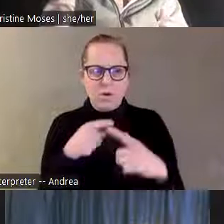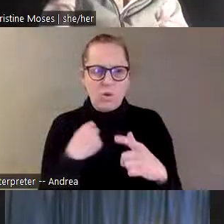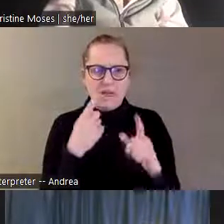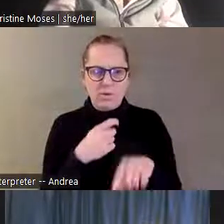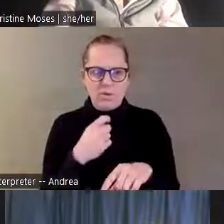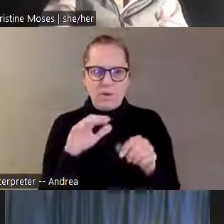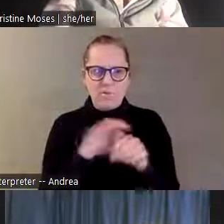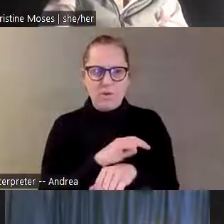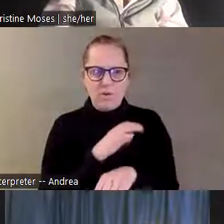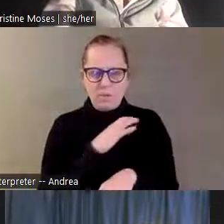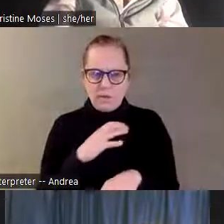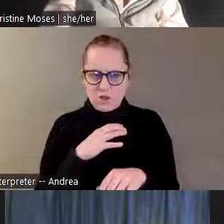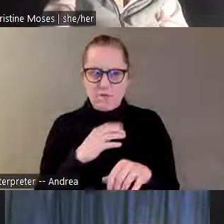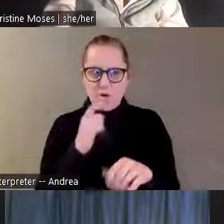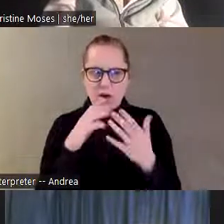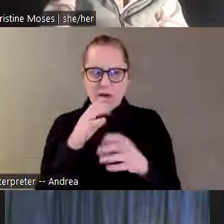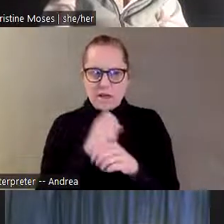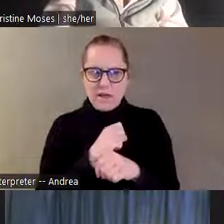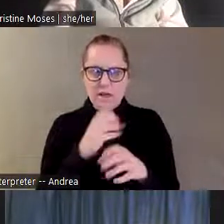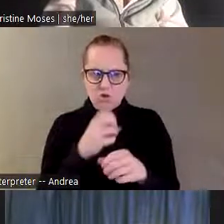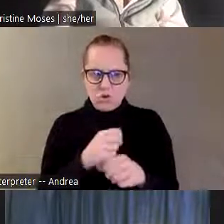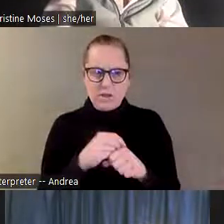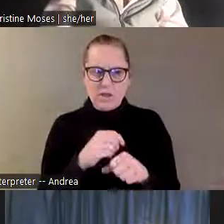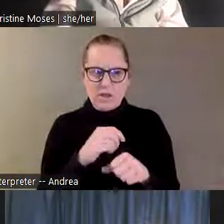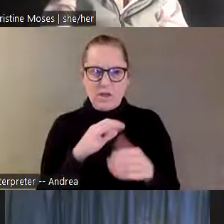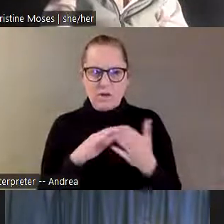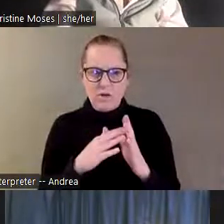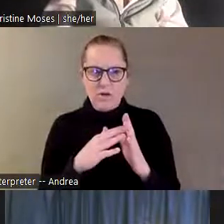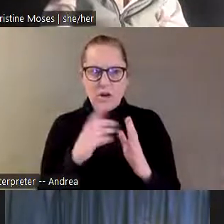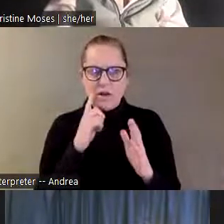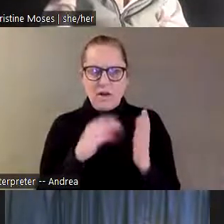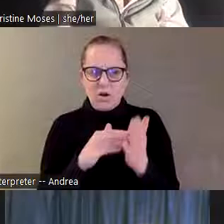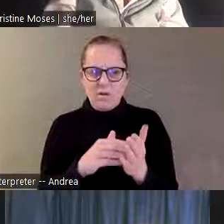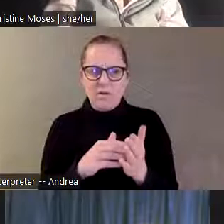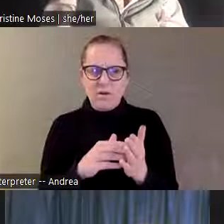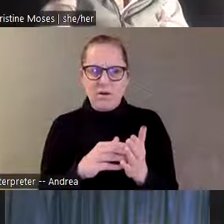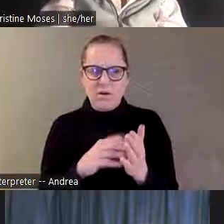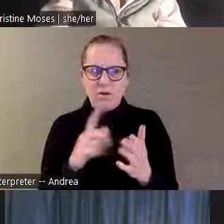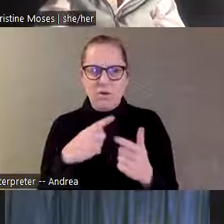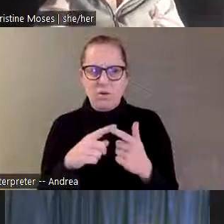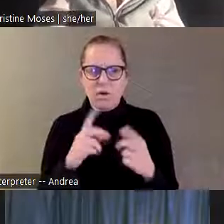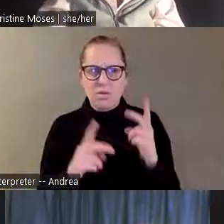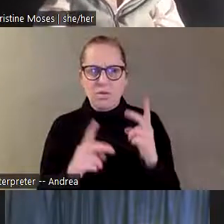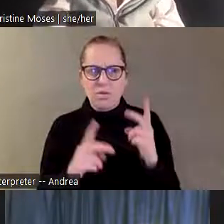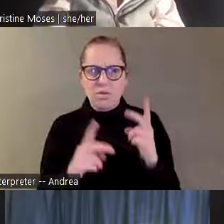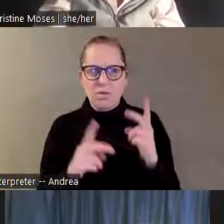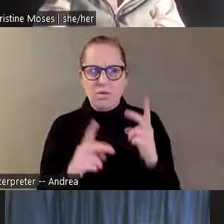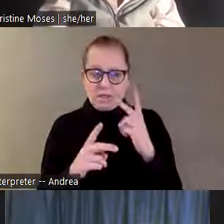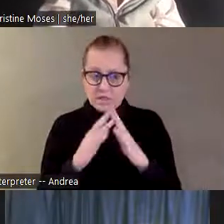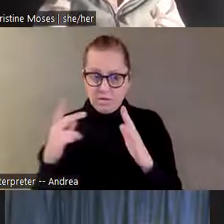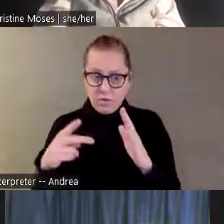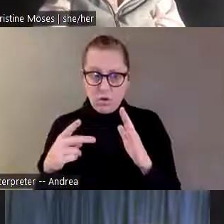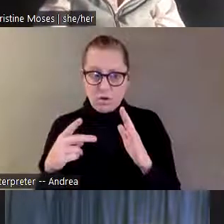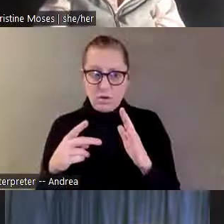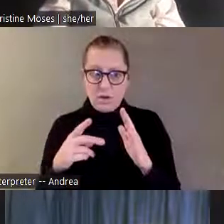commission in garnering trust in the community. I think oftentimes when people see City of Portland, there is